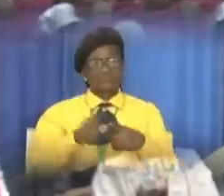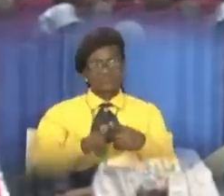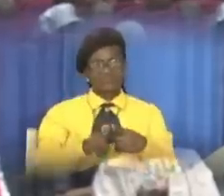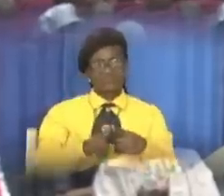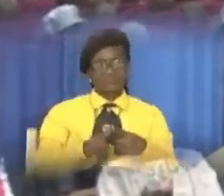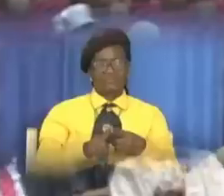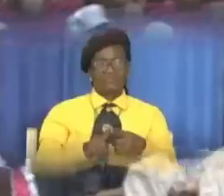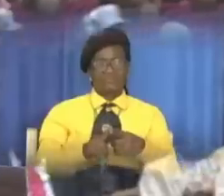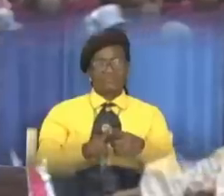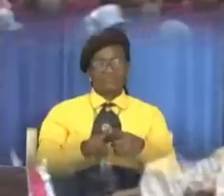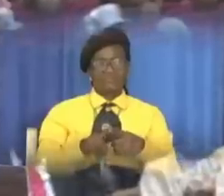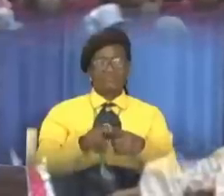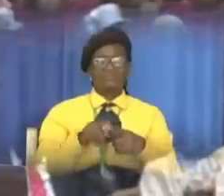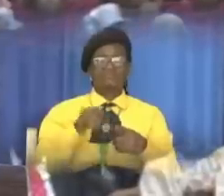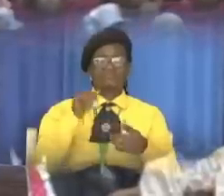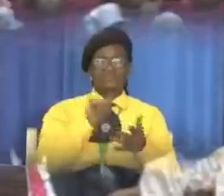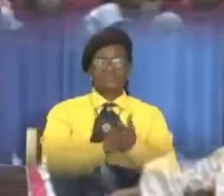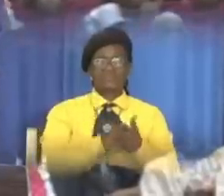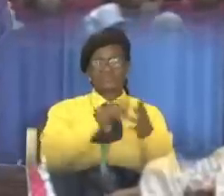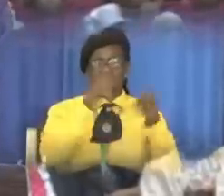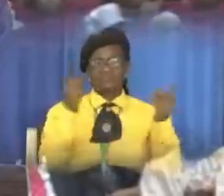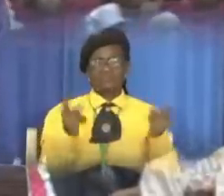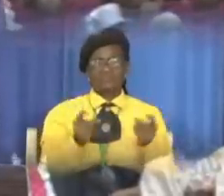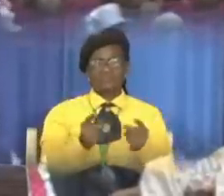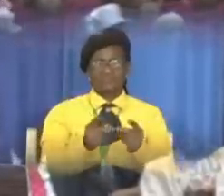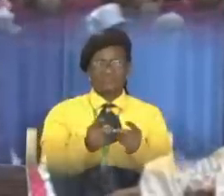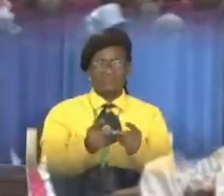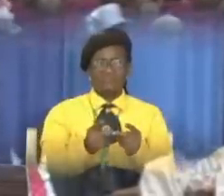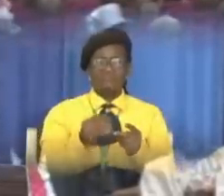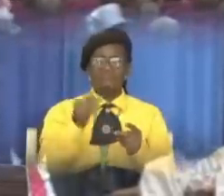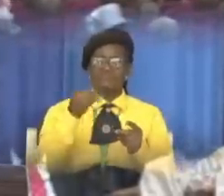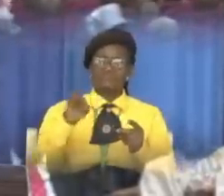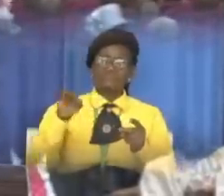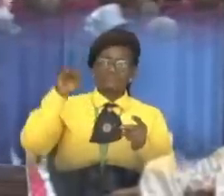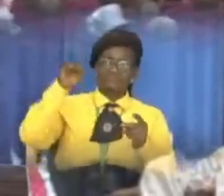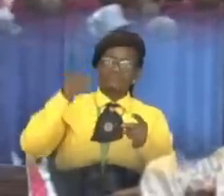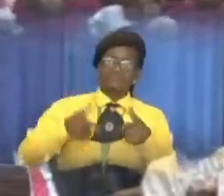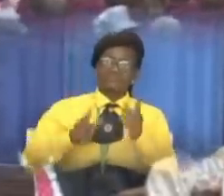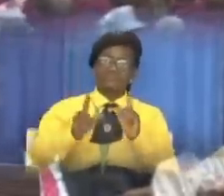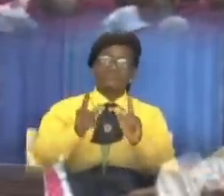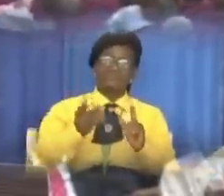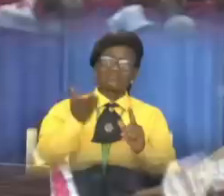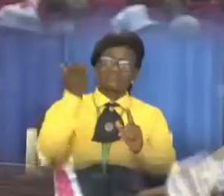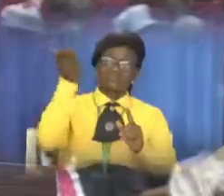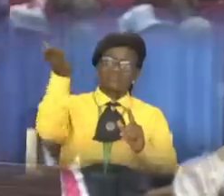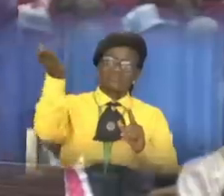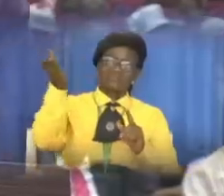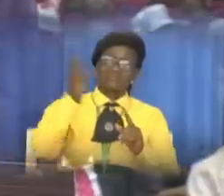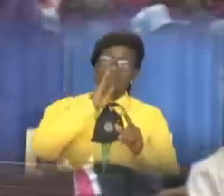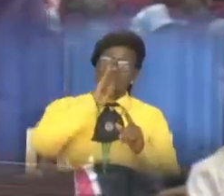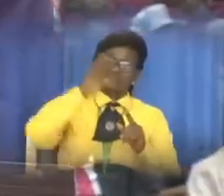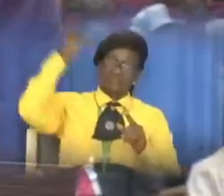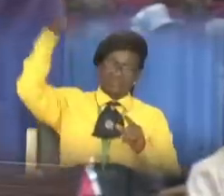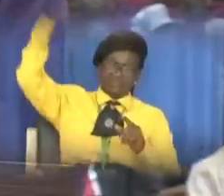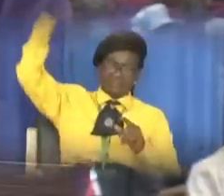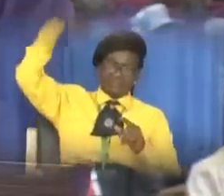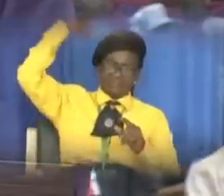that section of Let There Be Light. That is a request